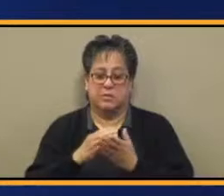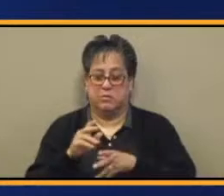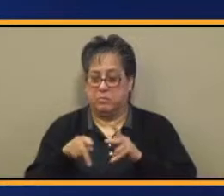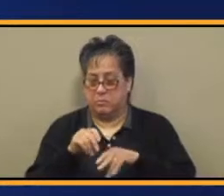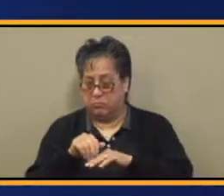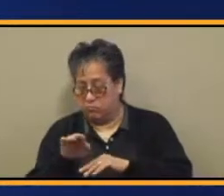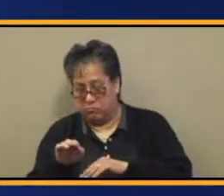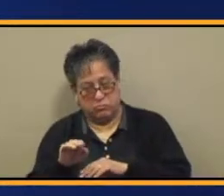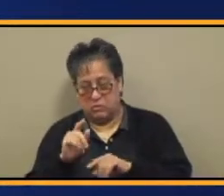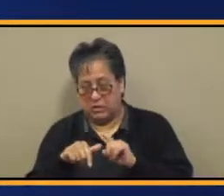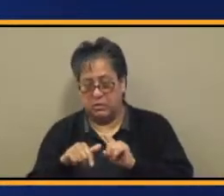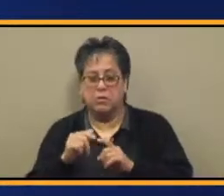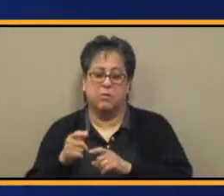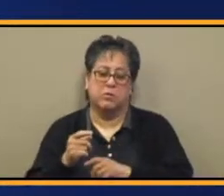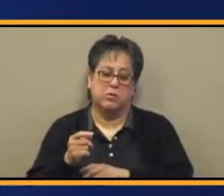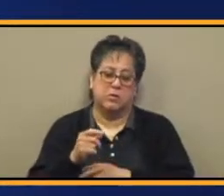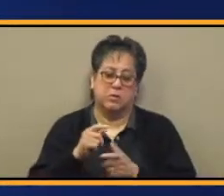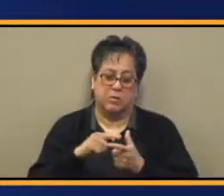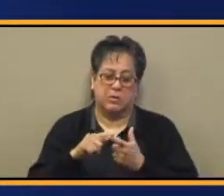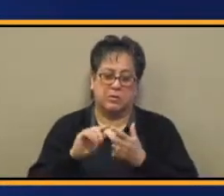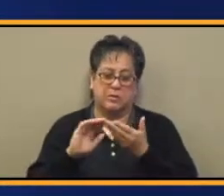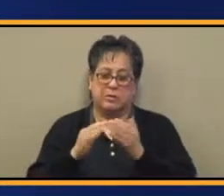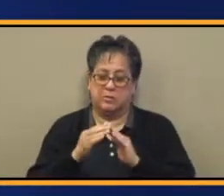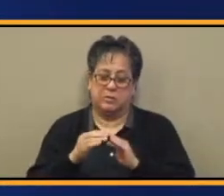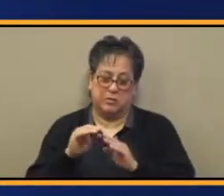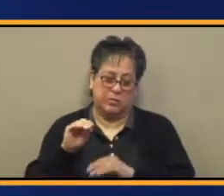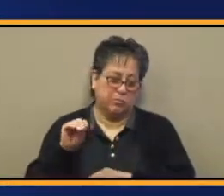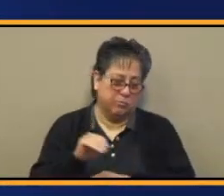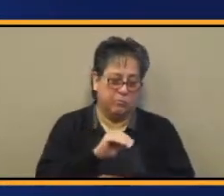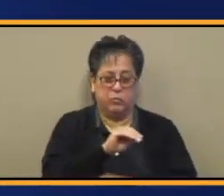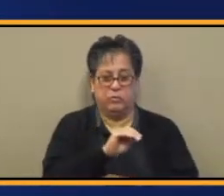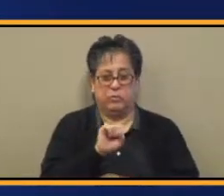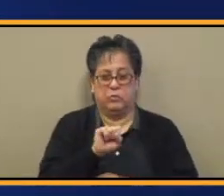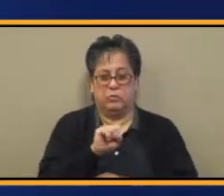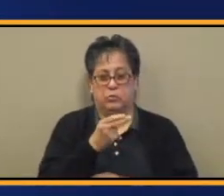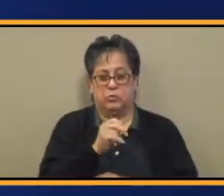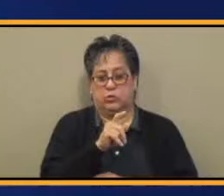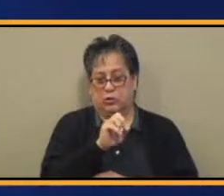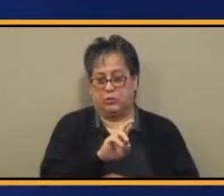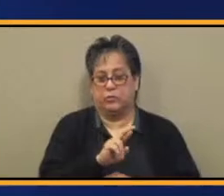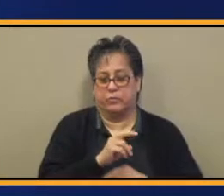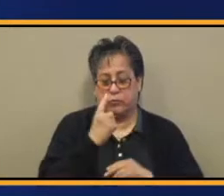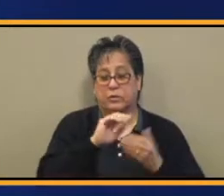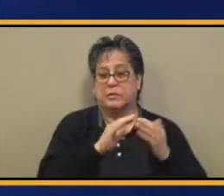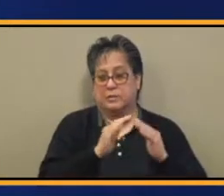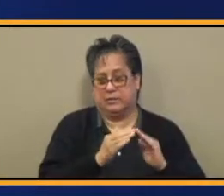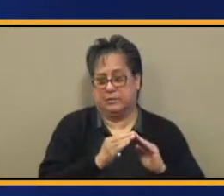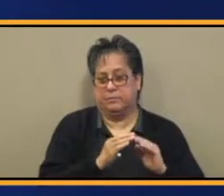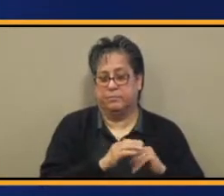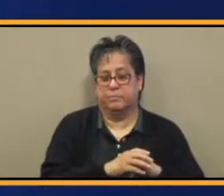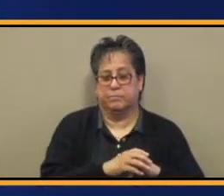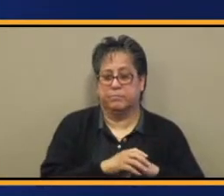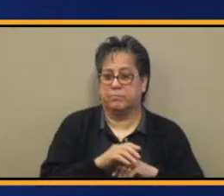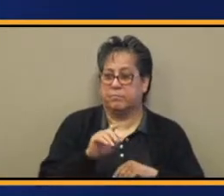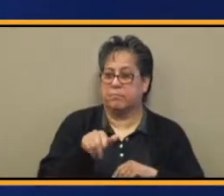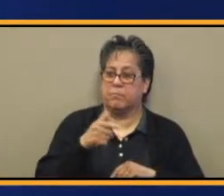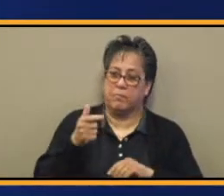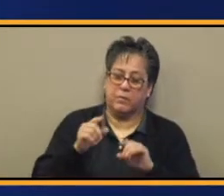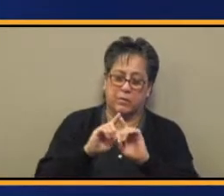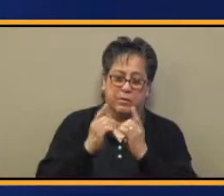designated from the city that move over to. So thank you for that. Yes, sir. Representative